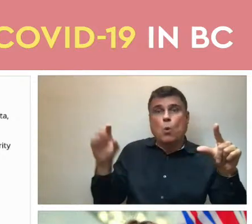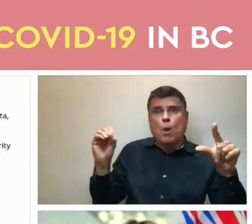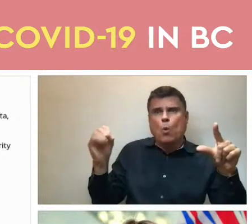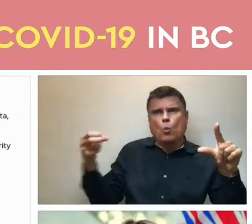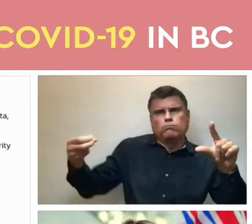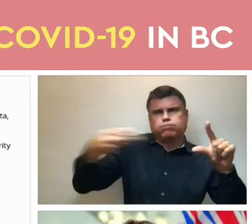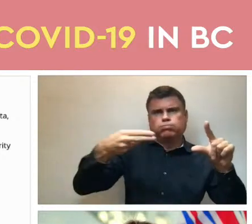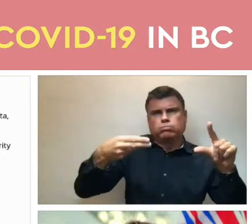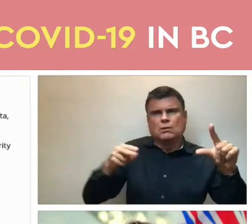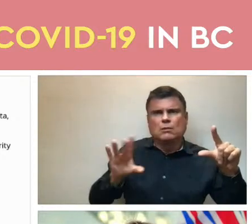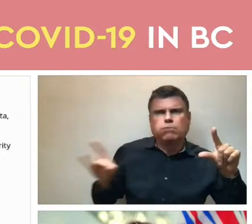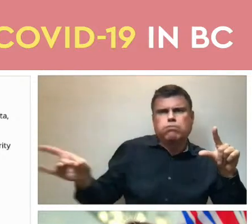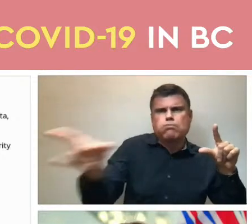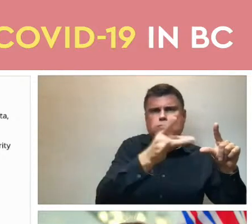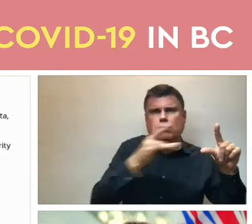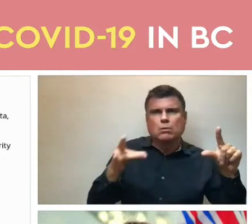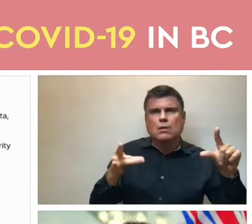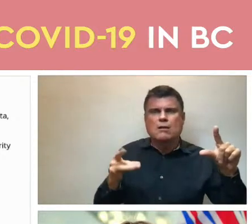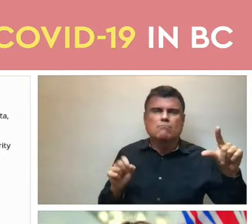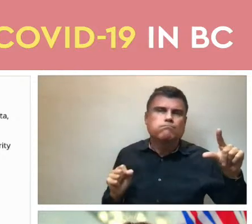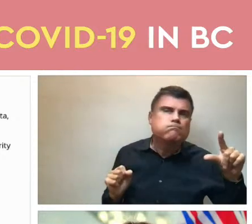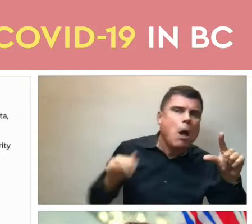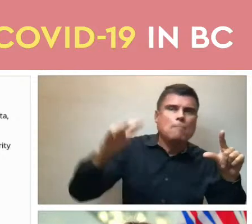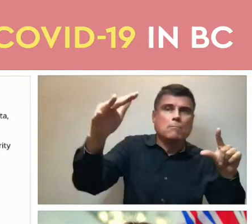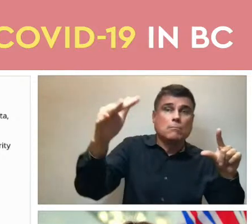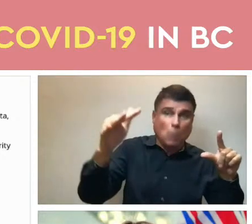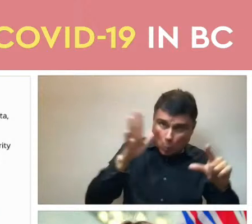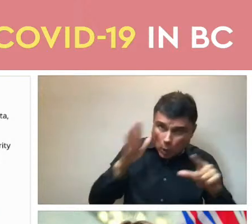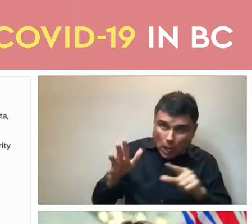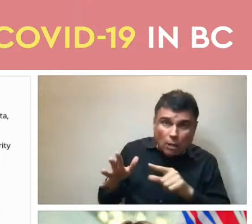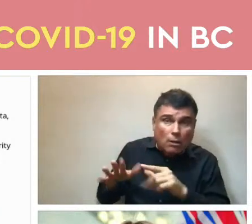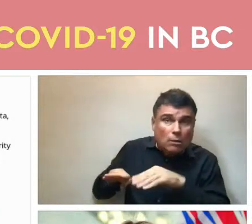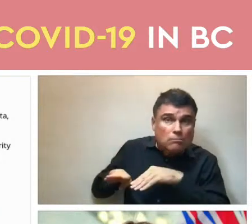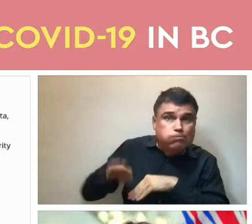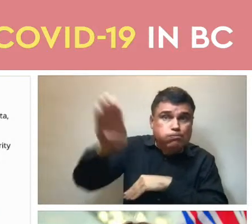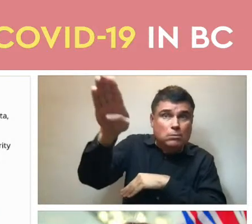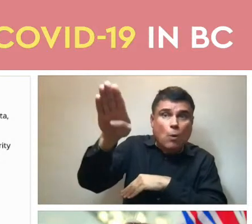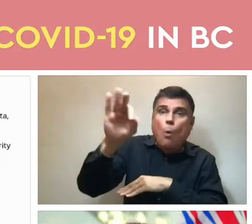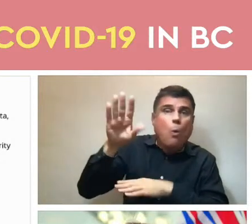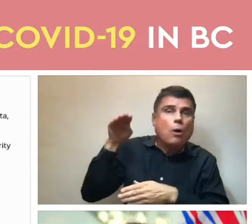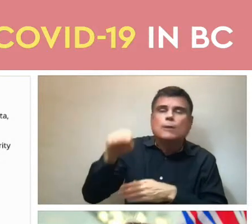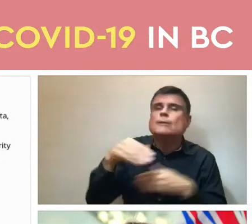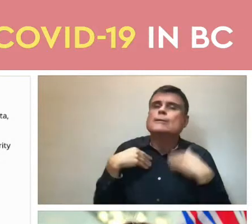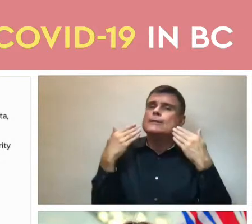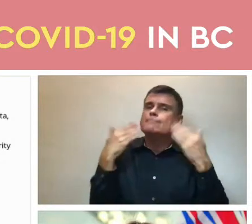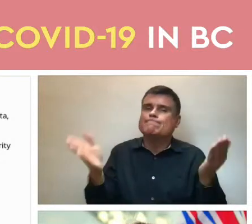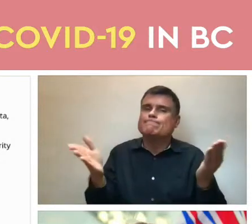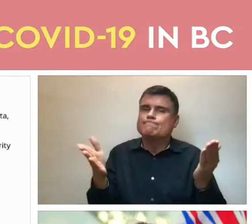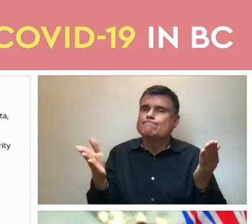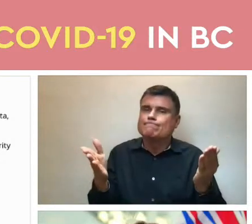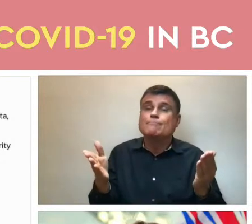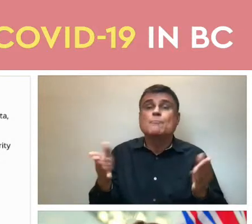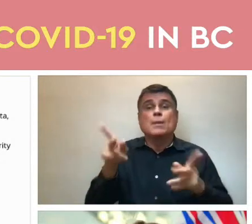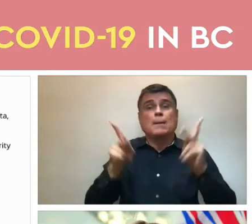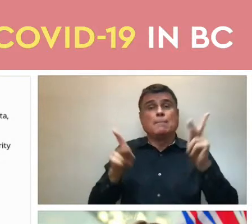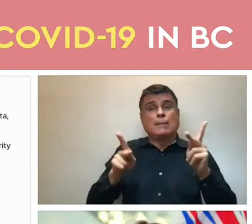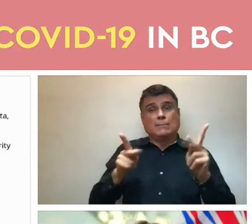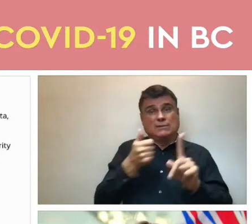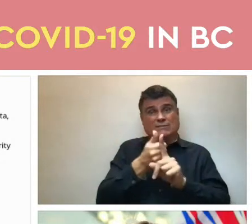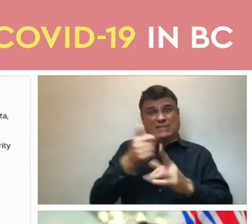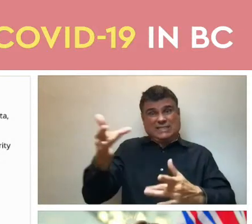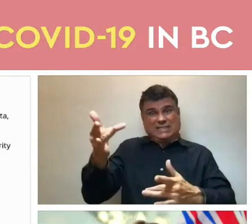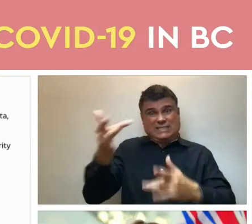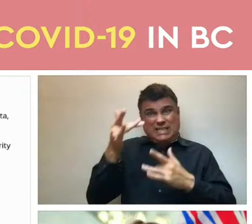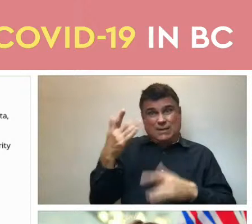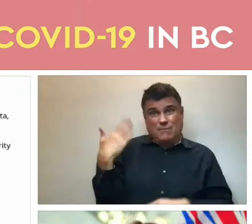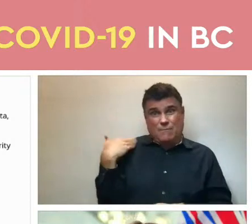cause increased breakthrough or increase reinfection in people who've had previous infection. That's been shown quite clearly in